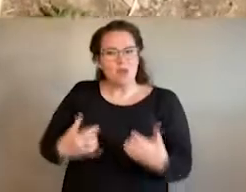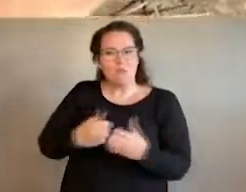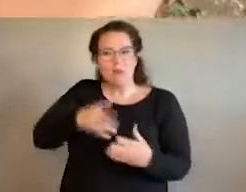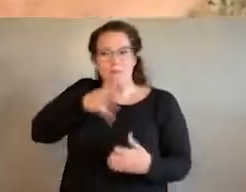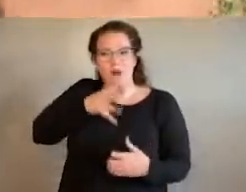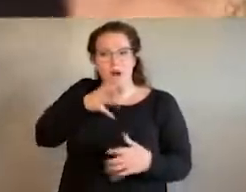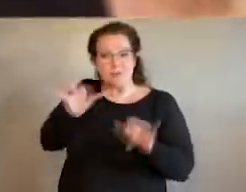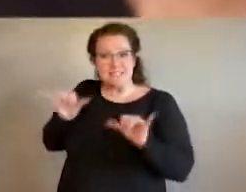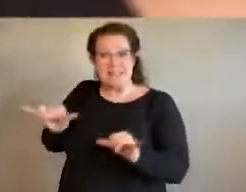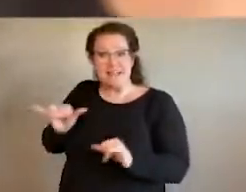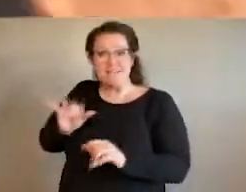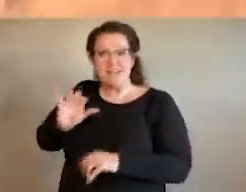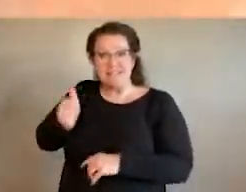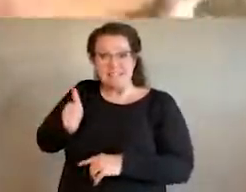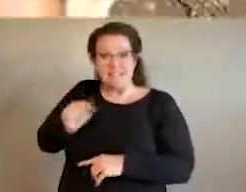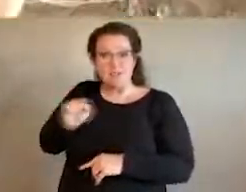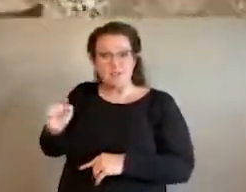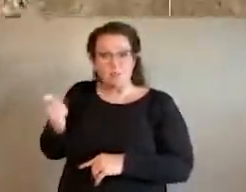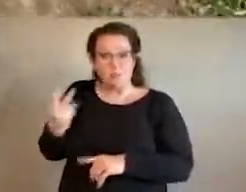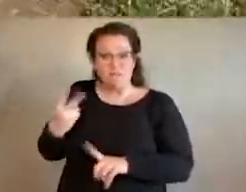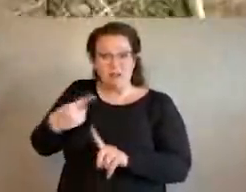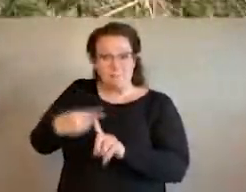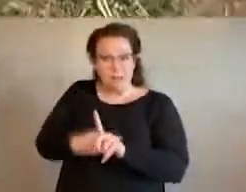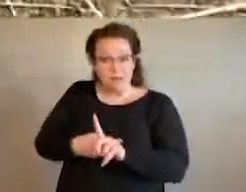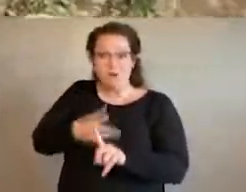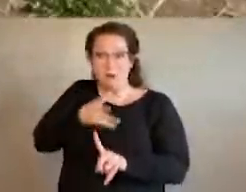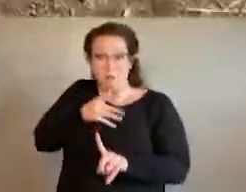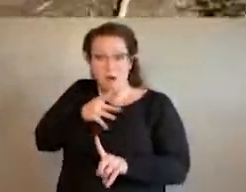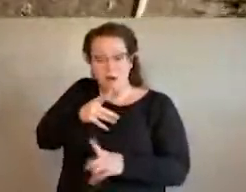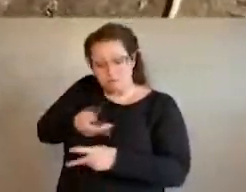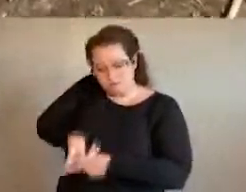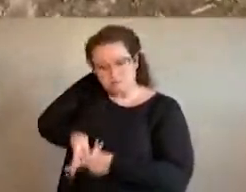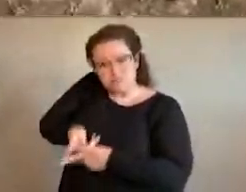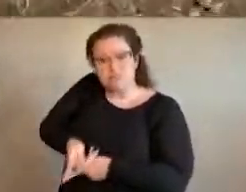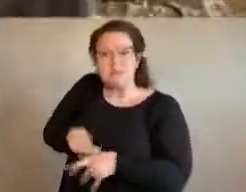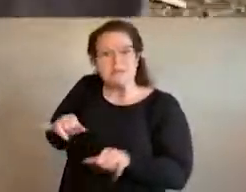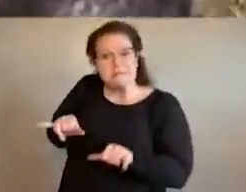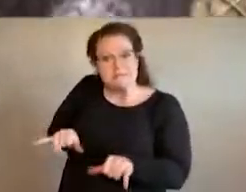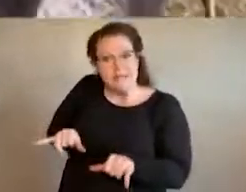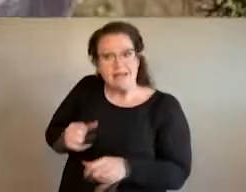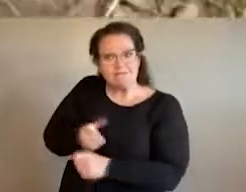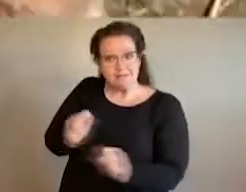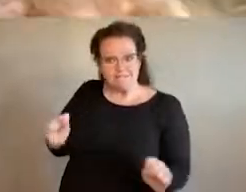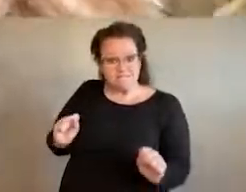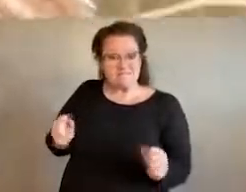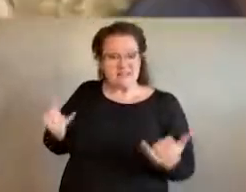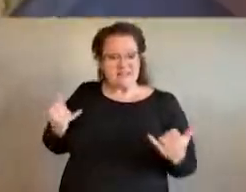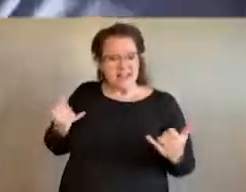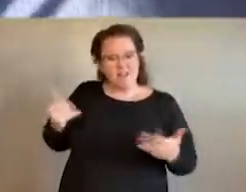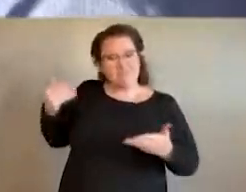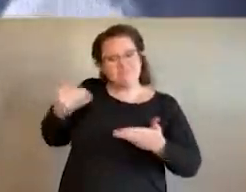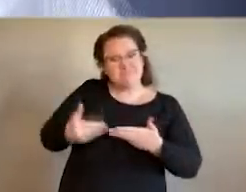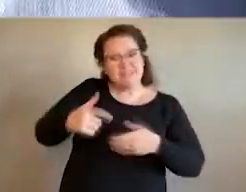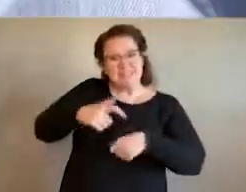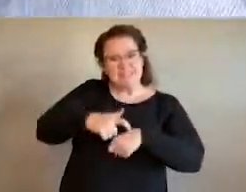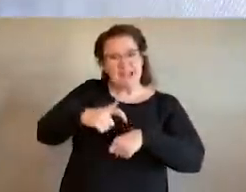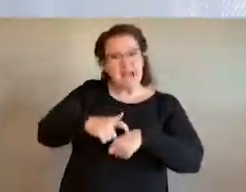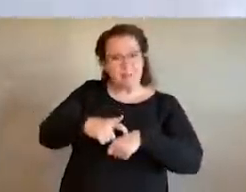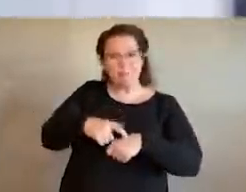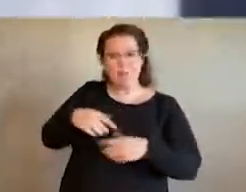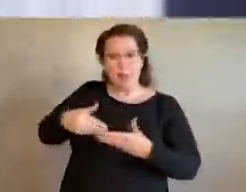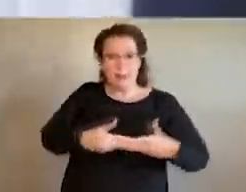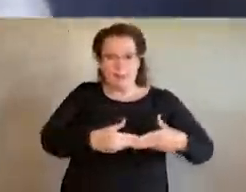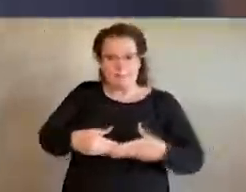to 12 months. That's when their mom is taking care of them, making sure they stay safe. You know it's about time for a roo to get out of the